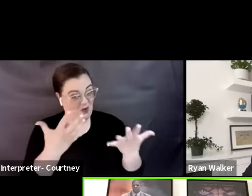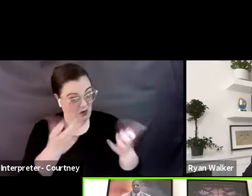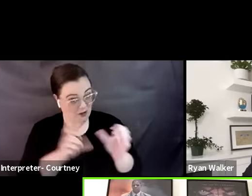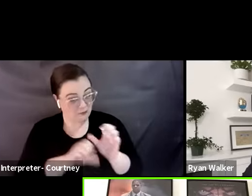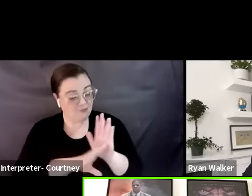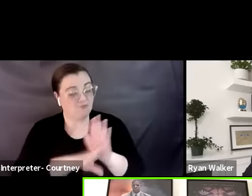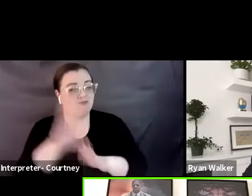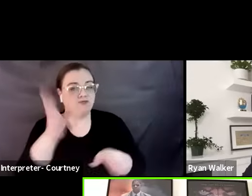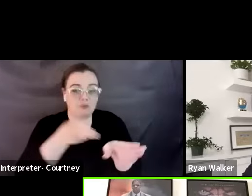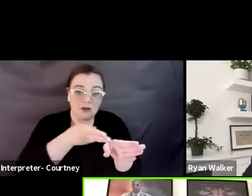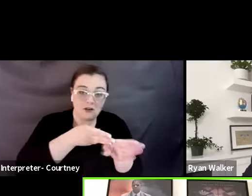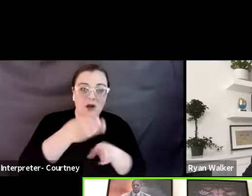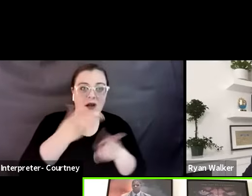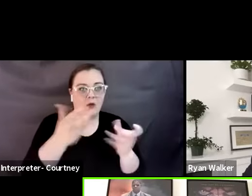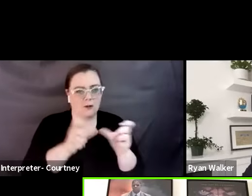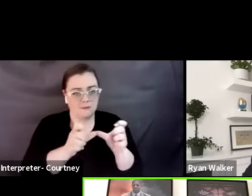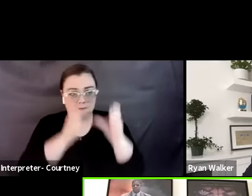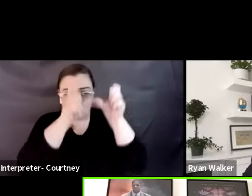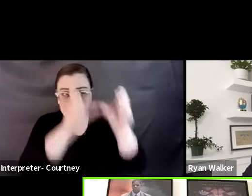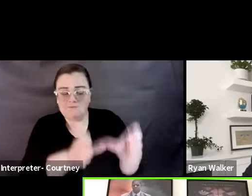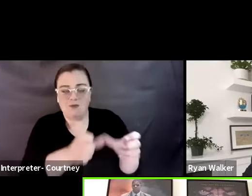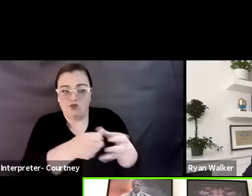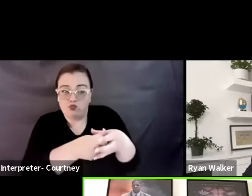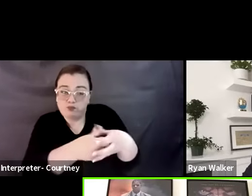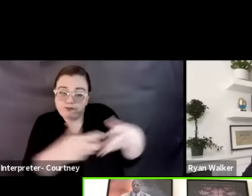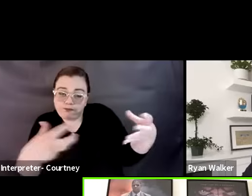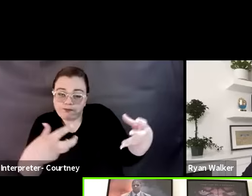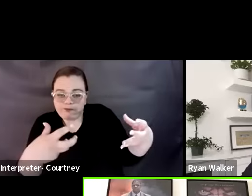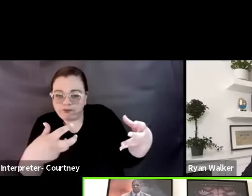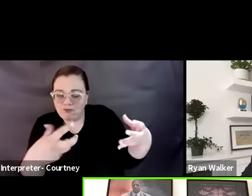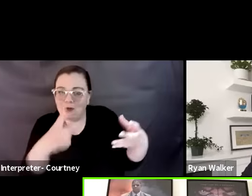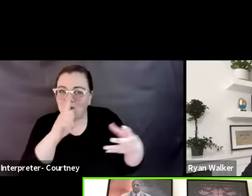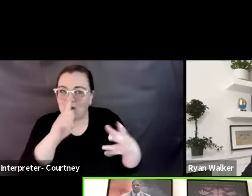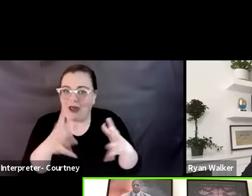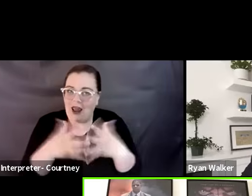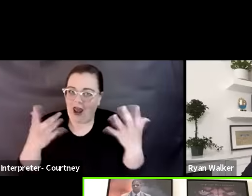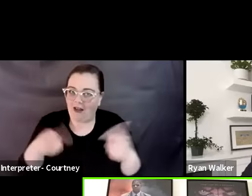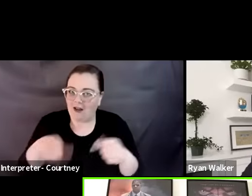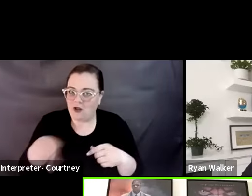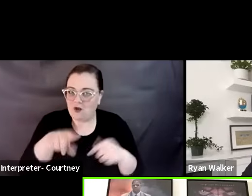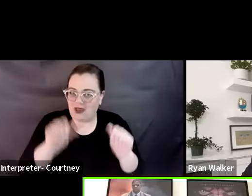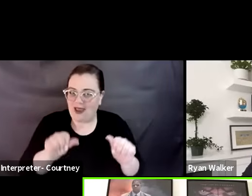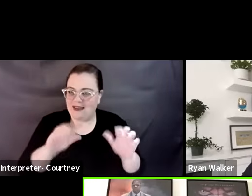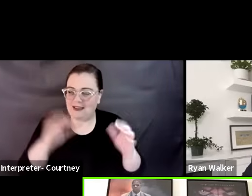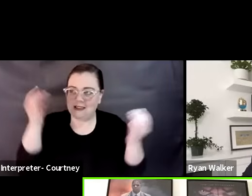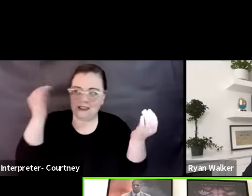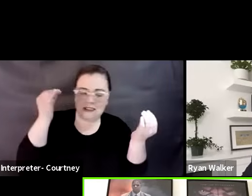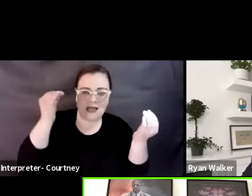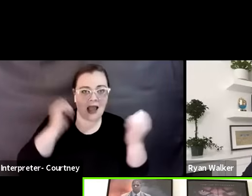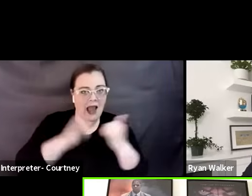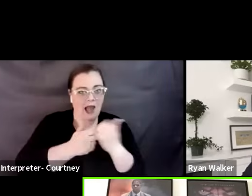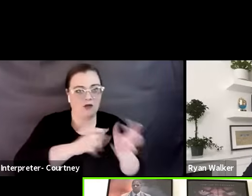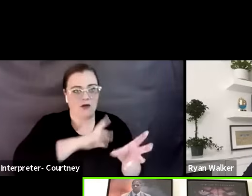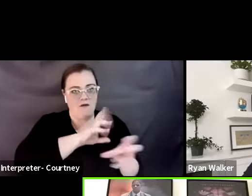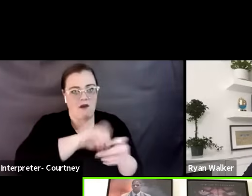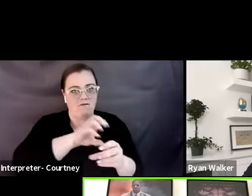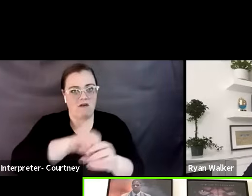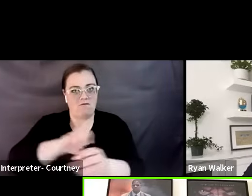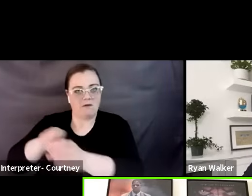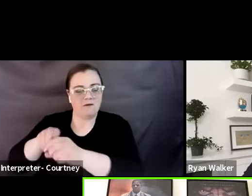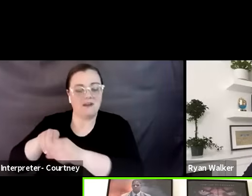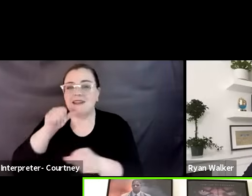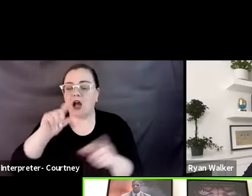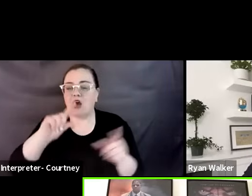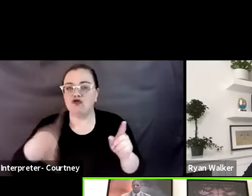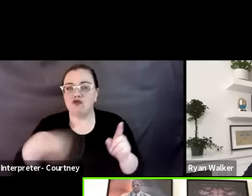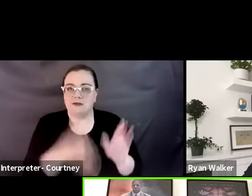have longevity as a career, then as many things that you can do is what you should be fanning. So not just putting all your eggs in